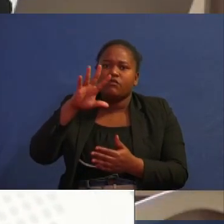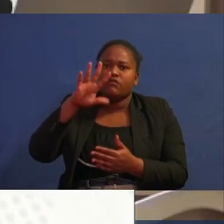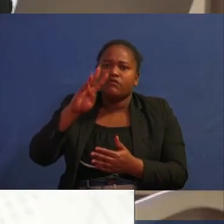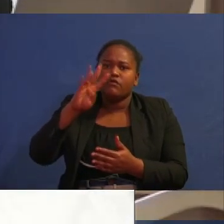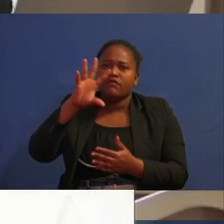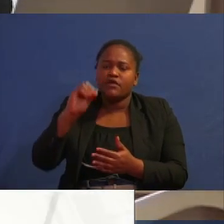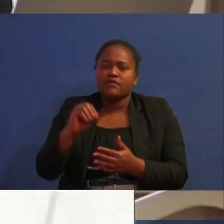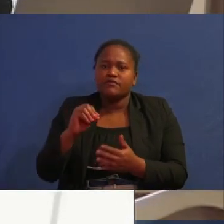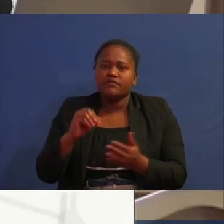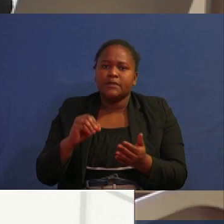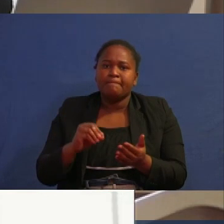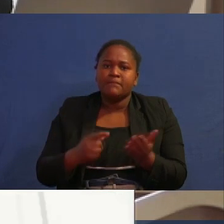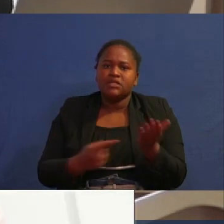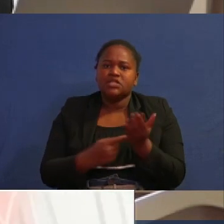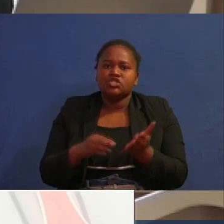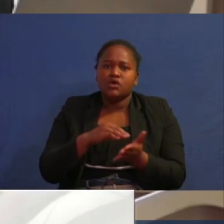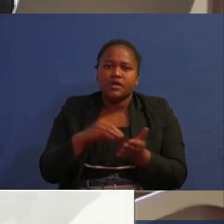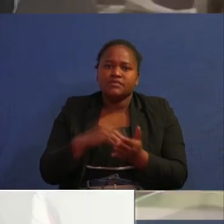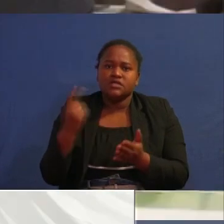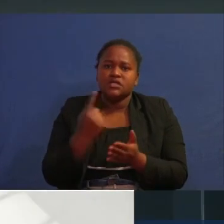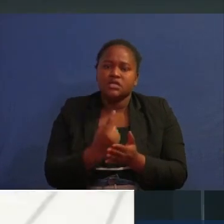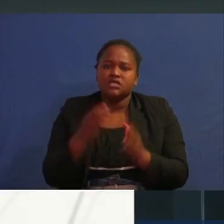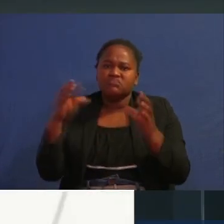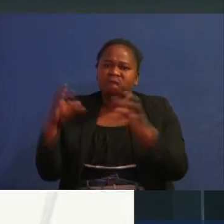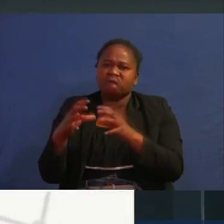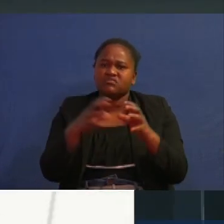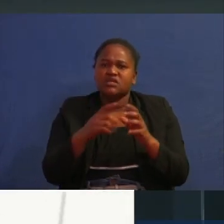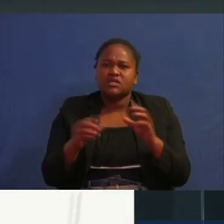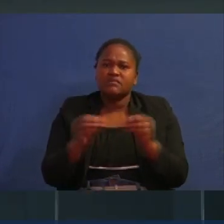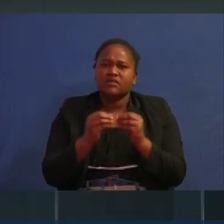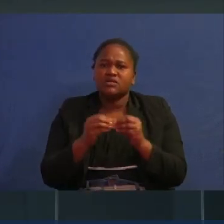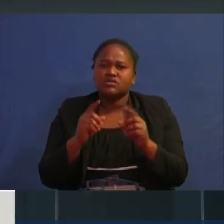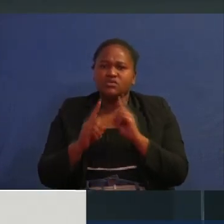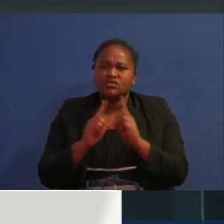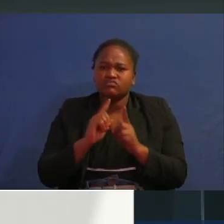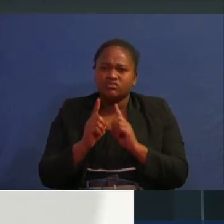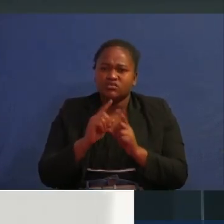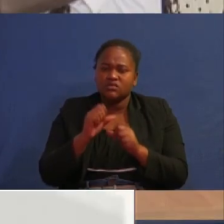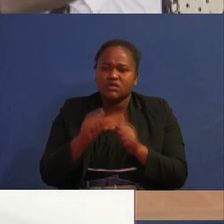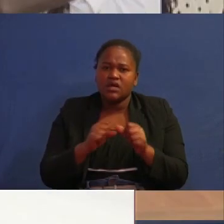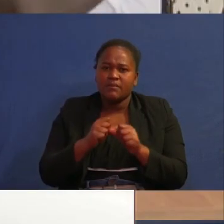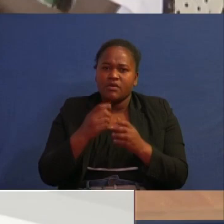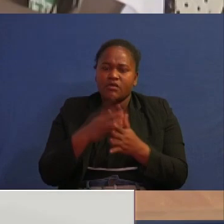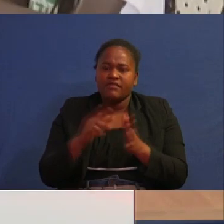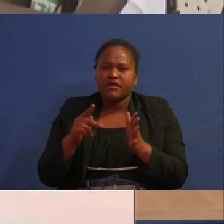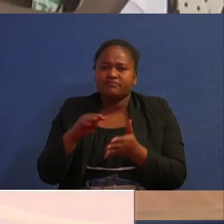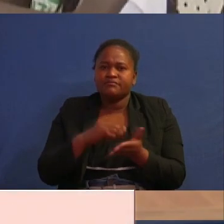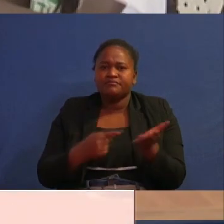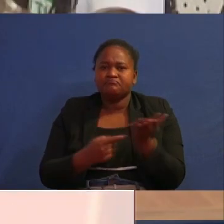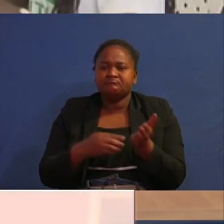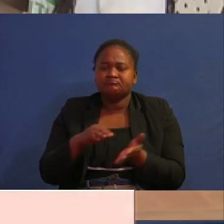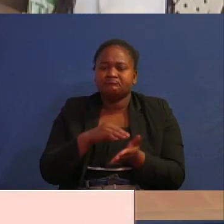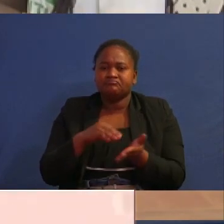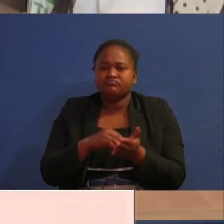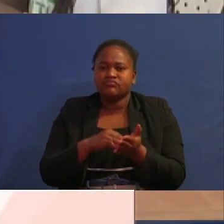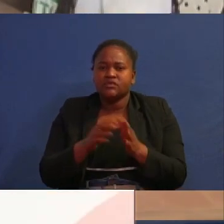1,450 digital hubs in each ward. The teams met to discuss gaps on draft guidelines on rollout of the digital hubs.